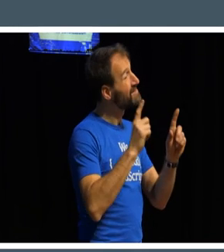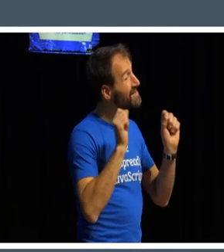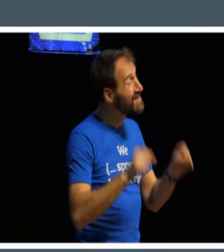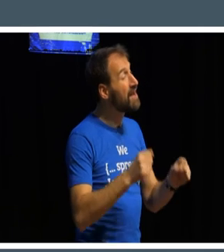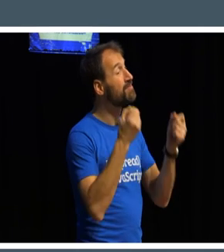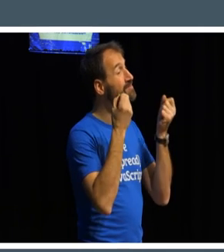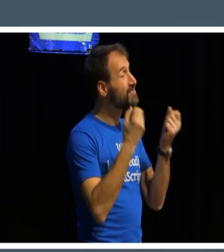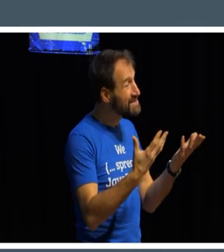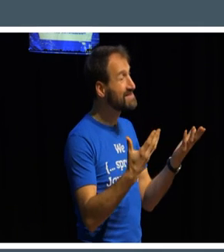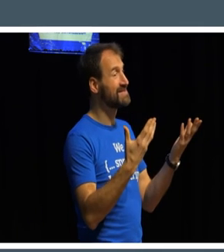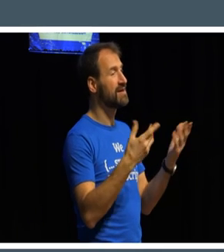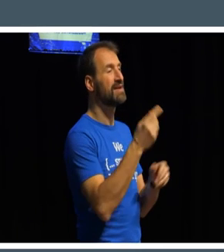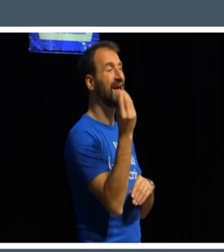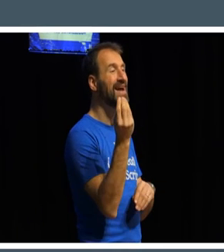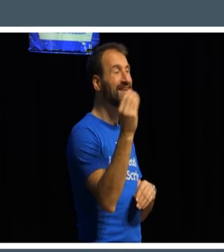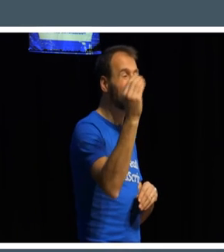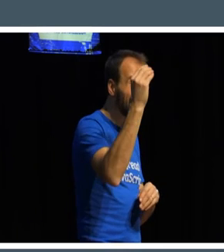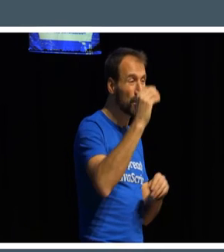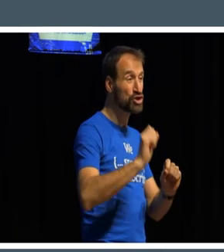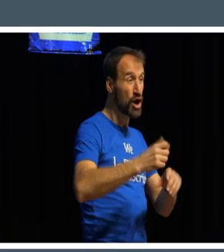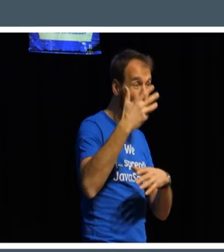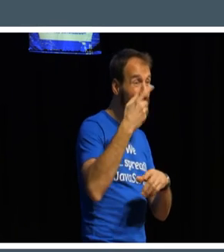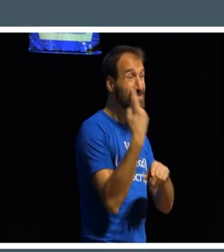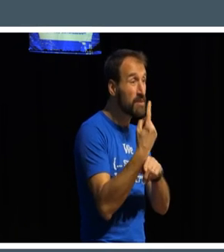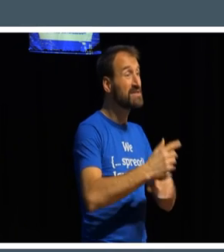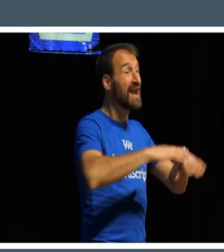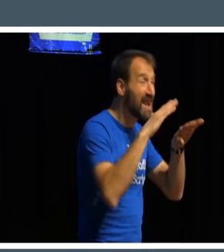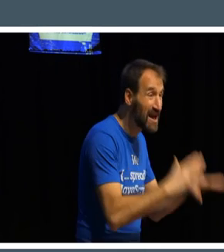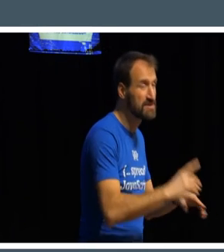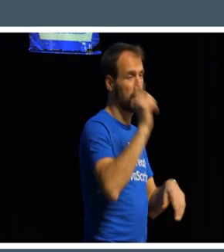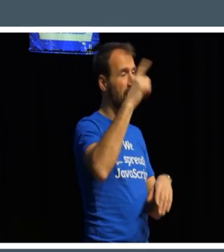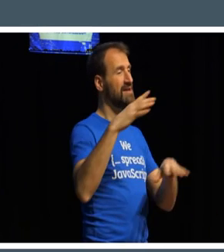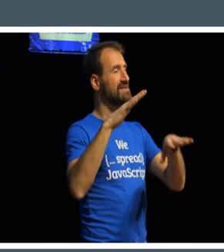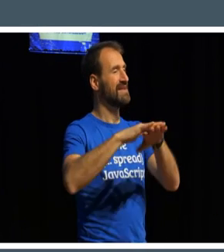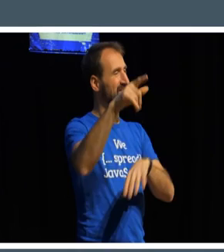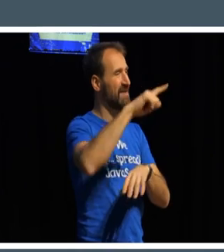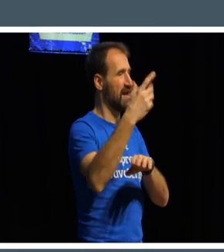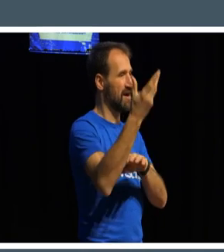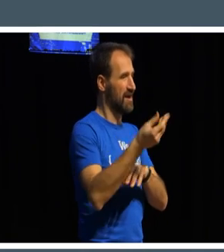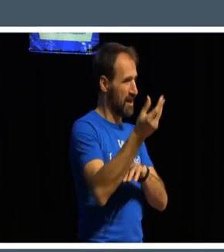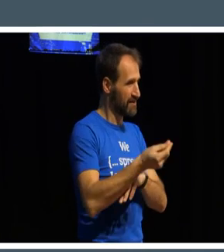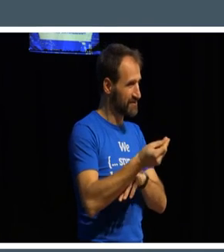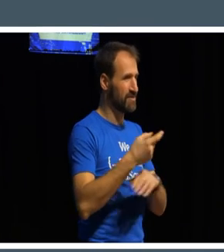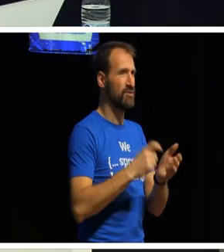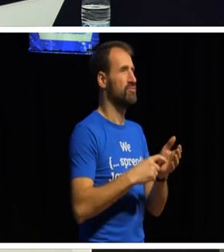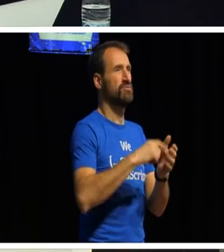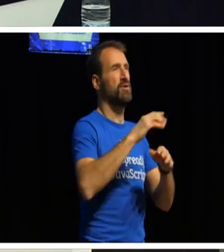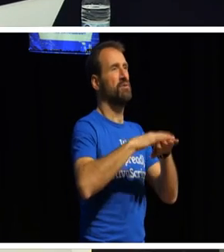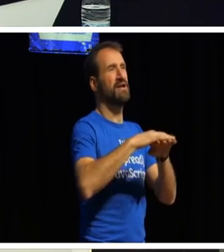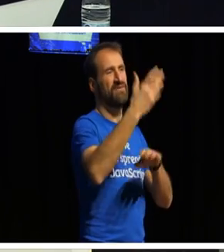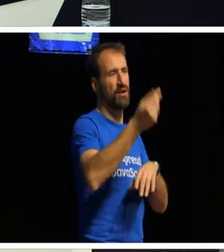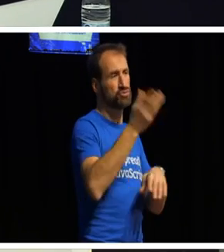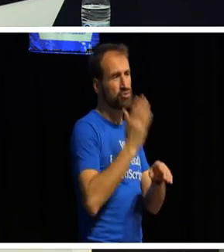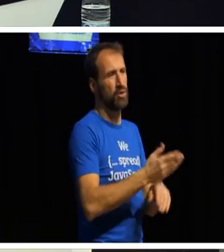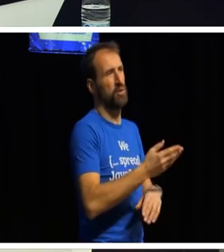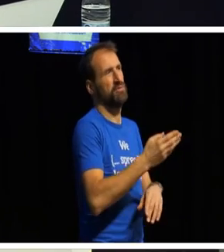a cached load could be slower than the network load, because the network's been happening for possibly 100 milliseconds already. So